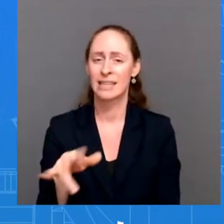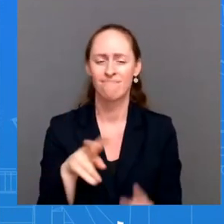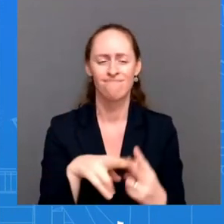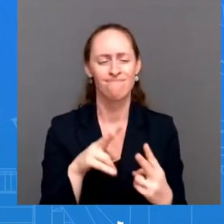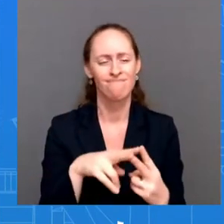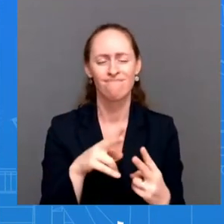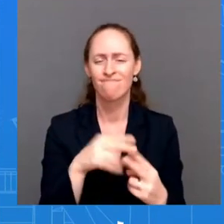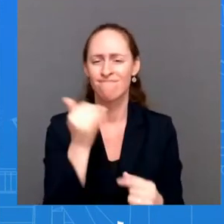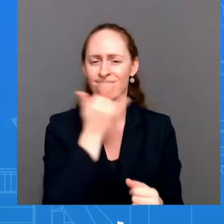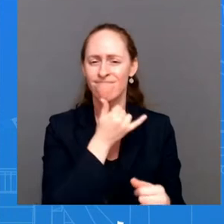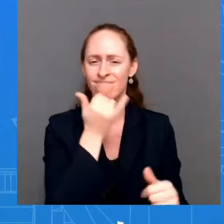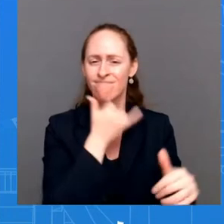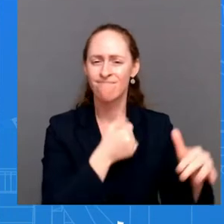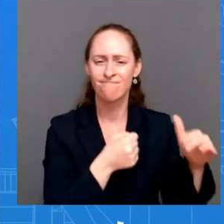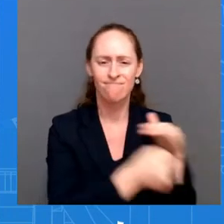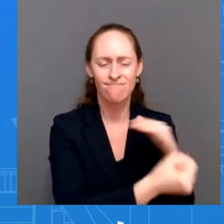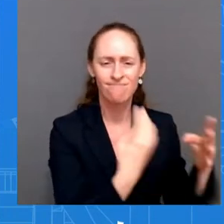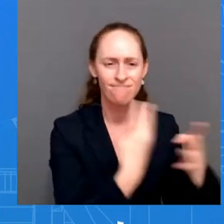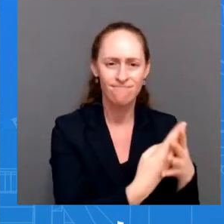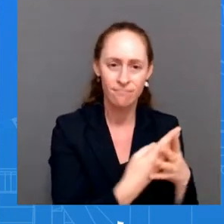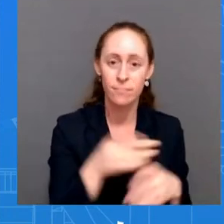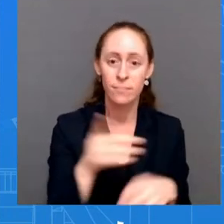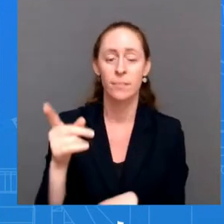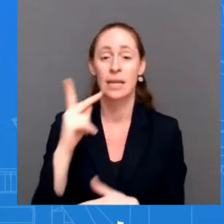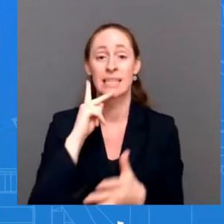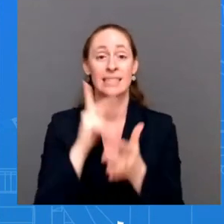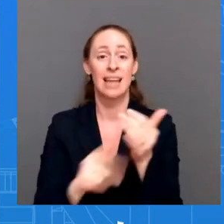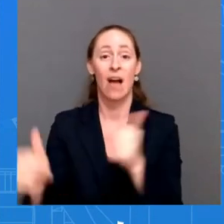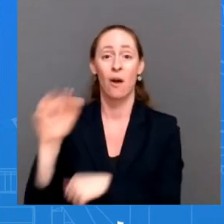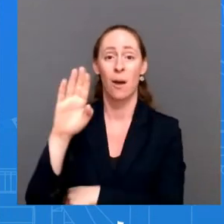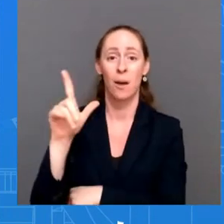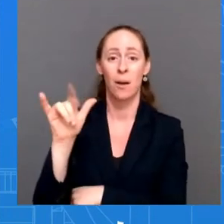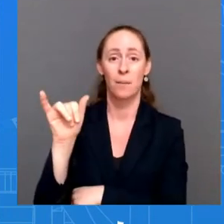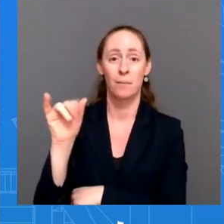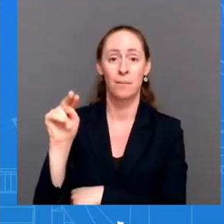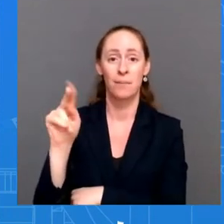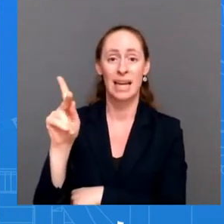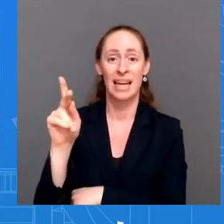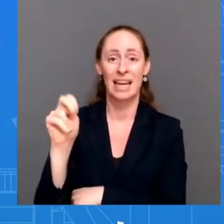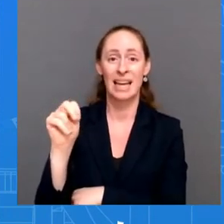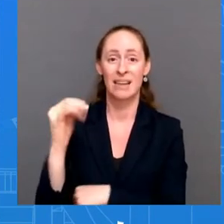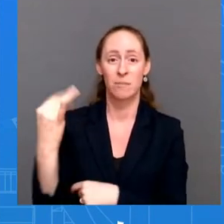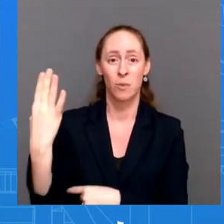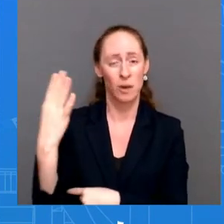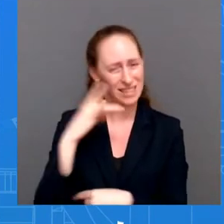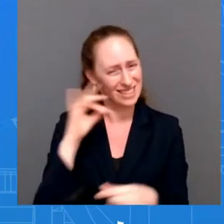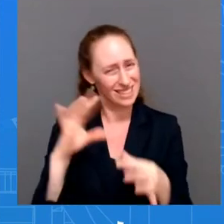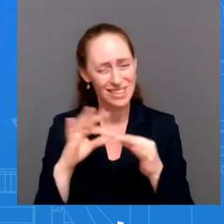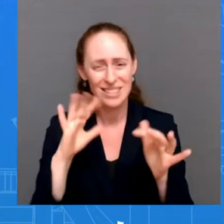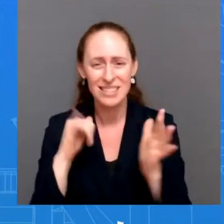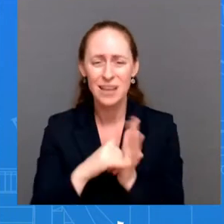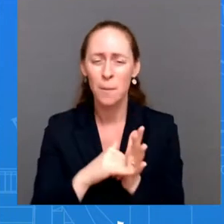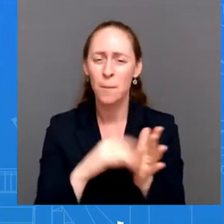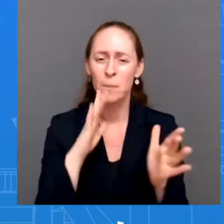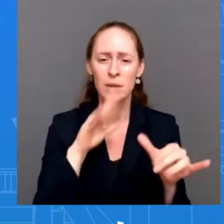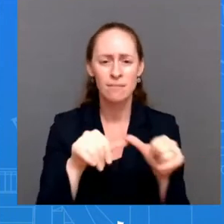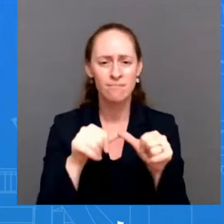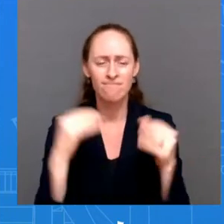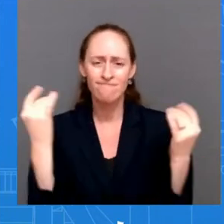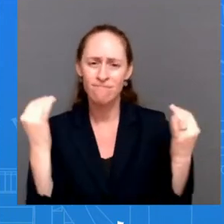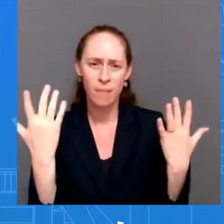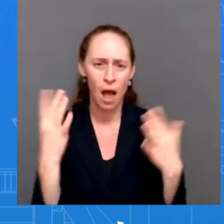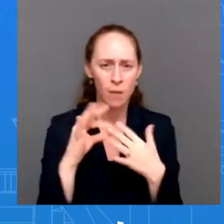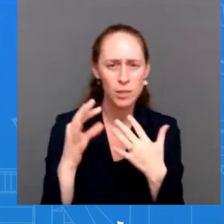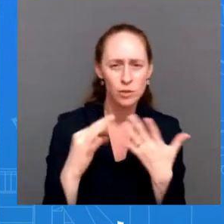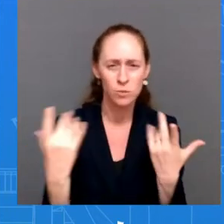continue to pursue those. This is something the president and national security have had on top of mind. This is a priority for them. We need